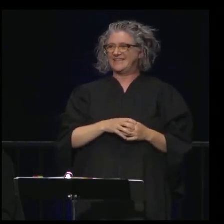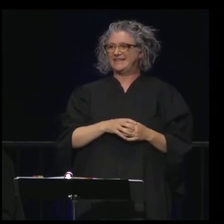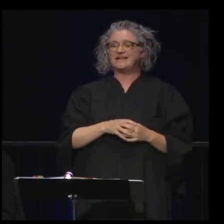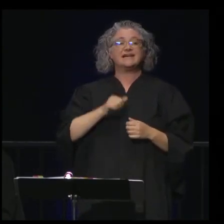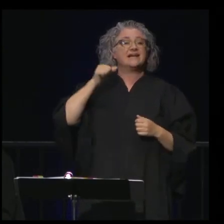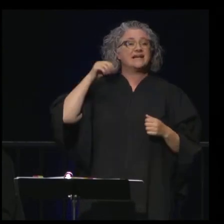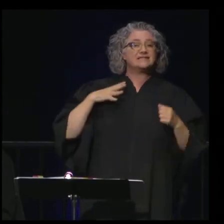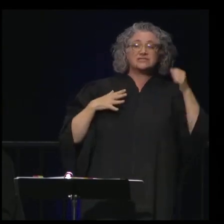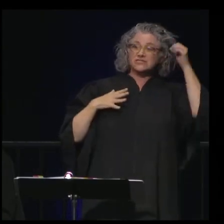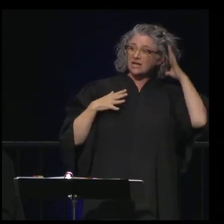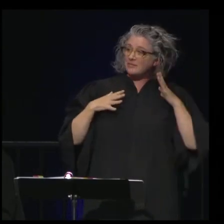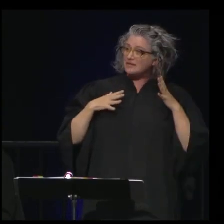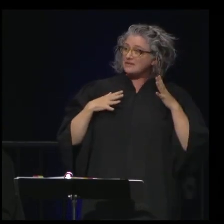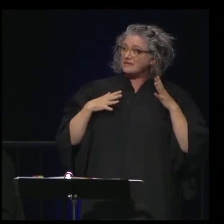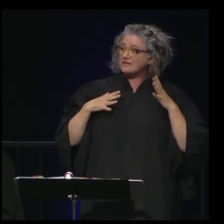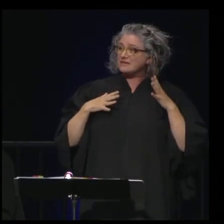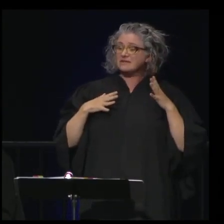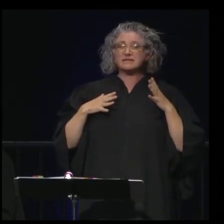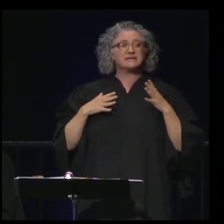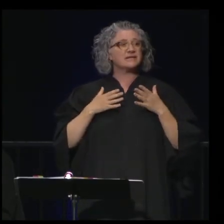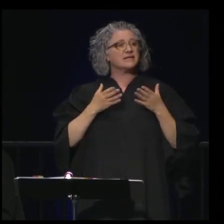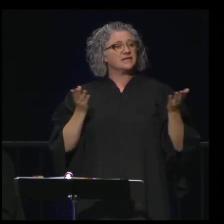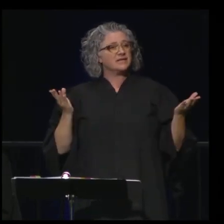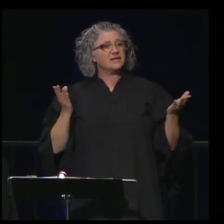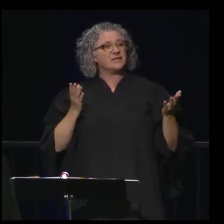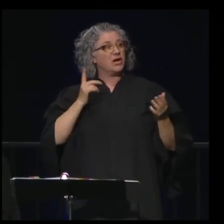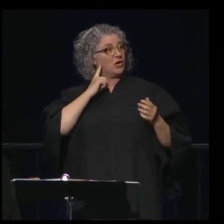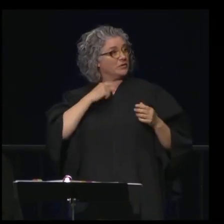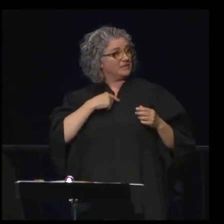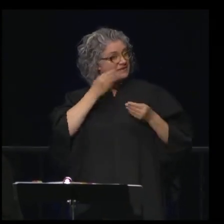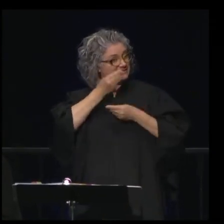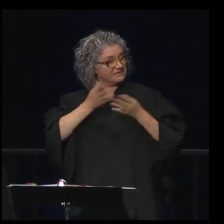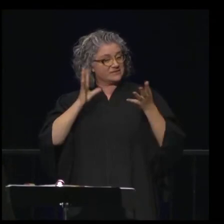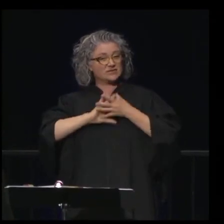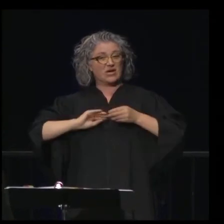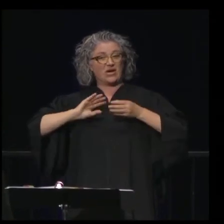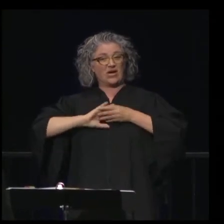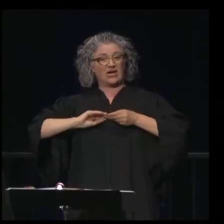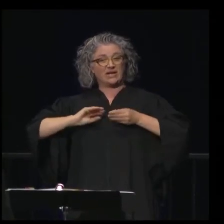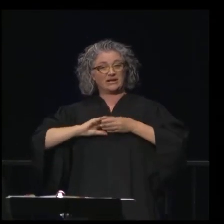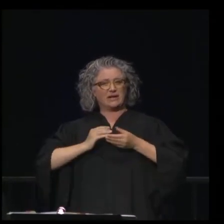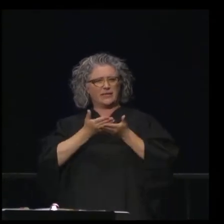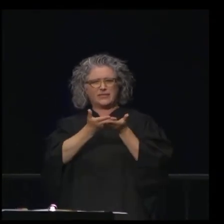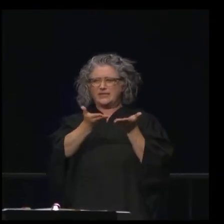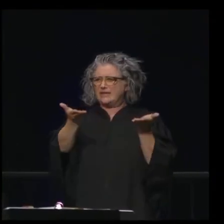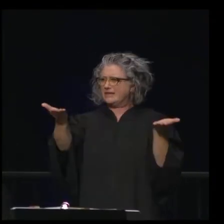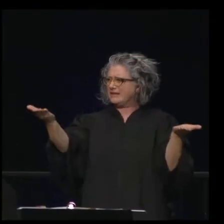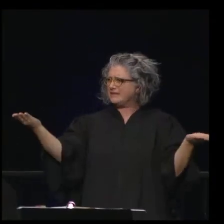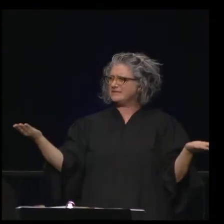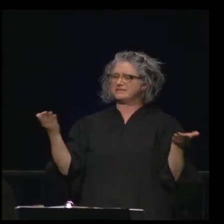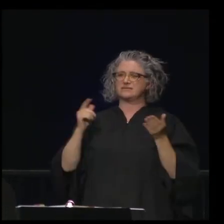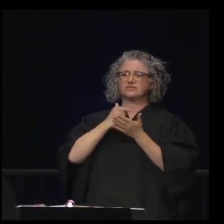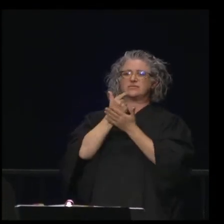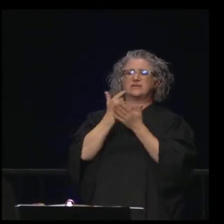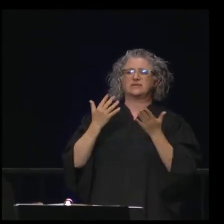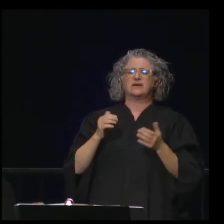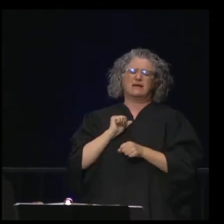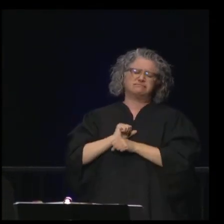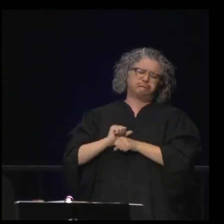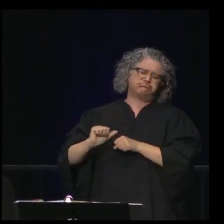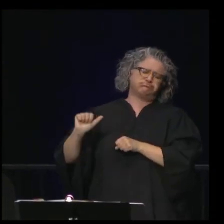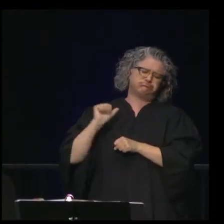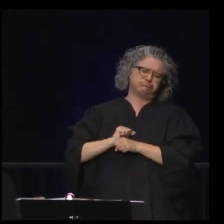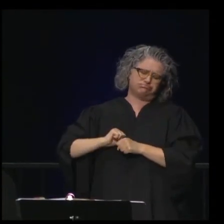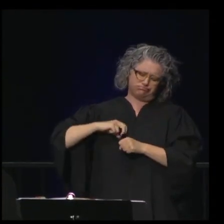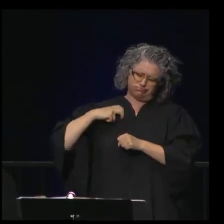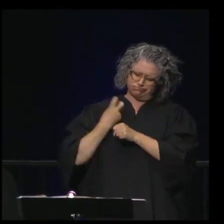Ladies and gentlemen, you just heard me tell their tale. These graduates have worked so hard to